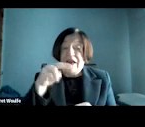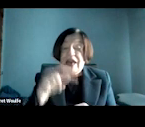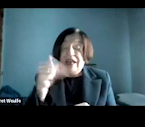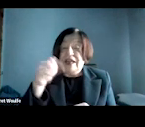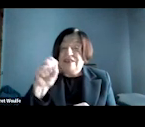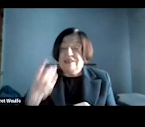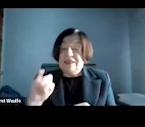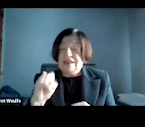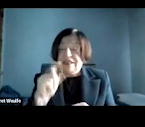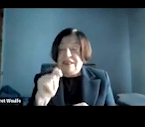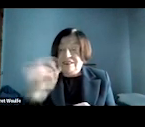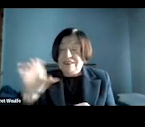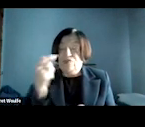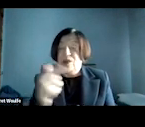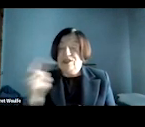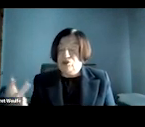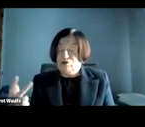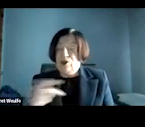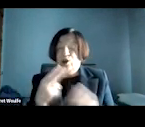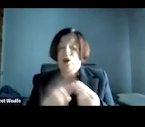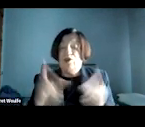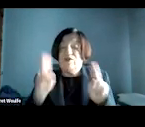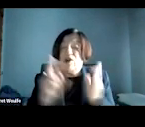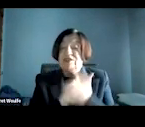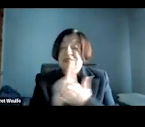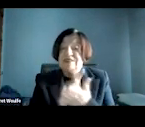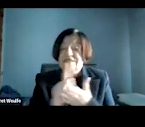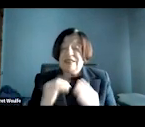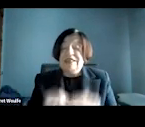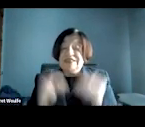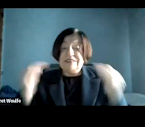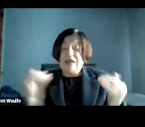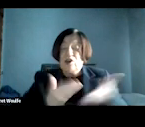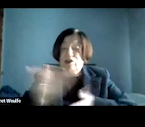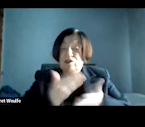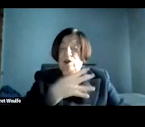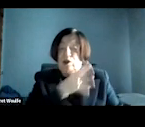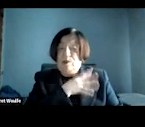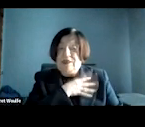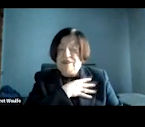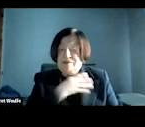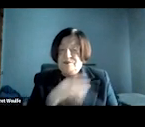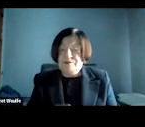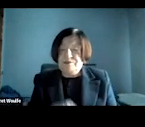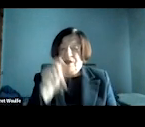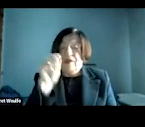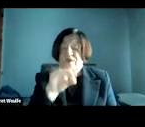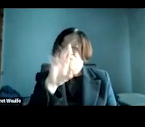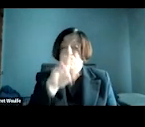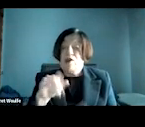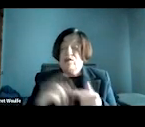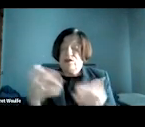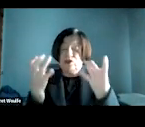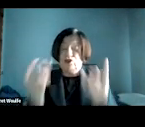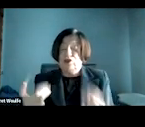NSAI TC23, Universal Design Standards Consultative Committee. Tom Gray, who is the